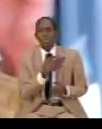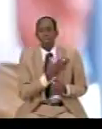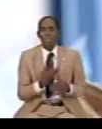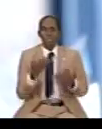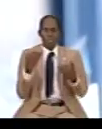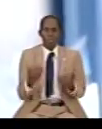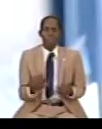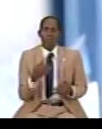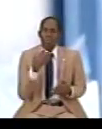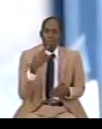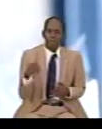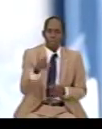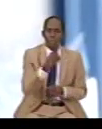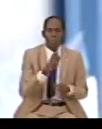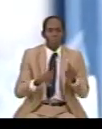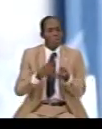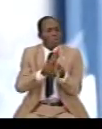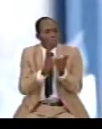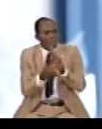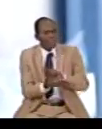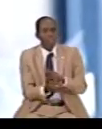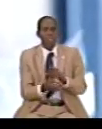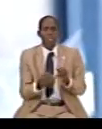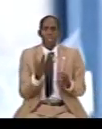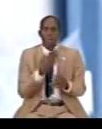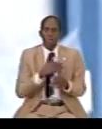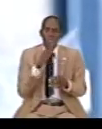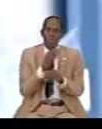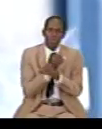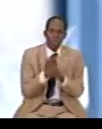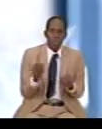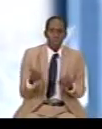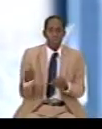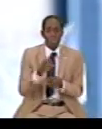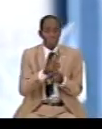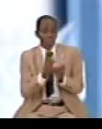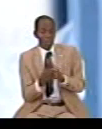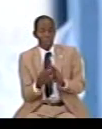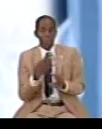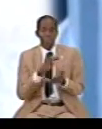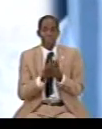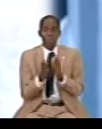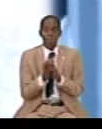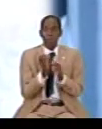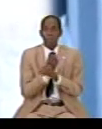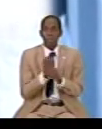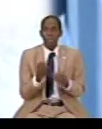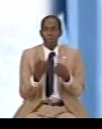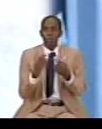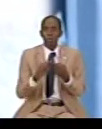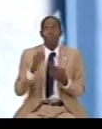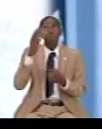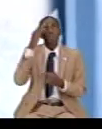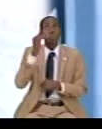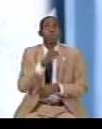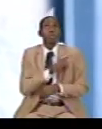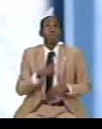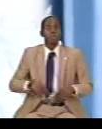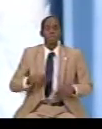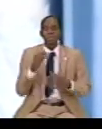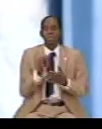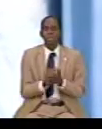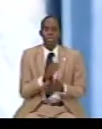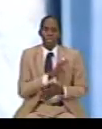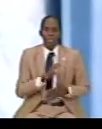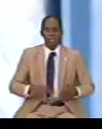them, repent and be born again, repent and be converted. They repent and they are converted, and they come to know the Lord. And you see, Christ